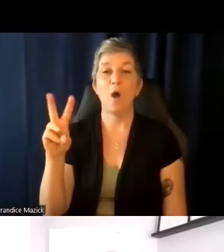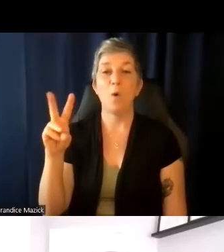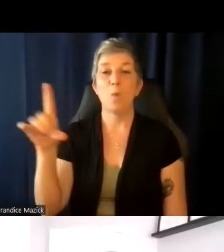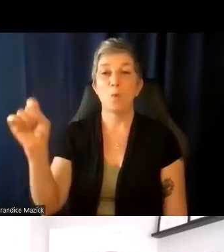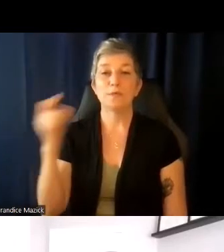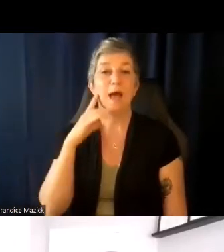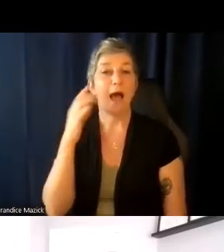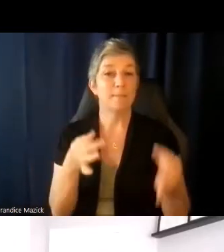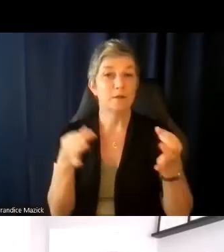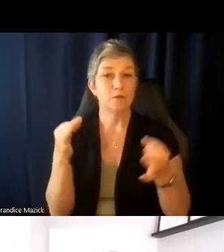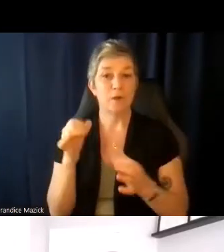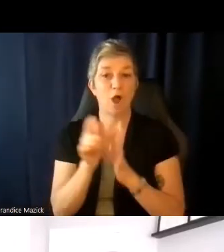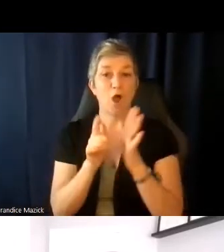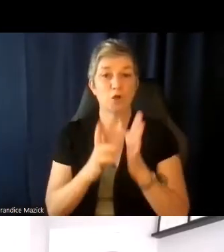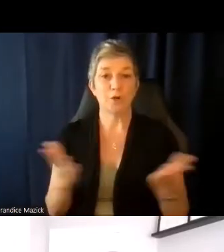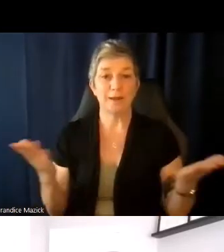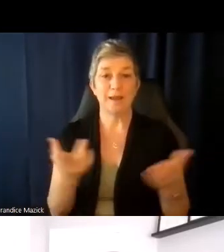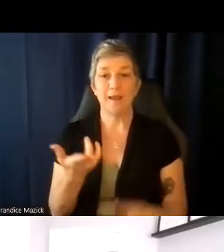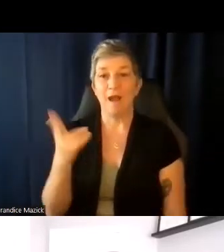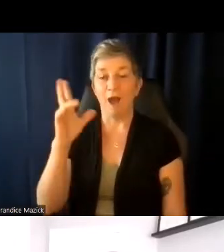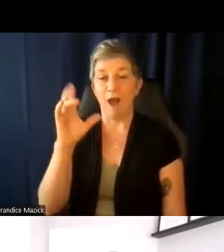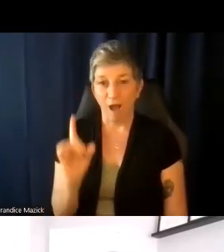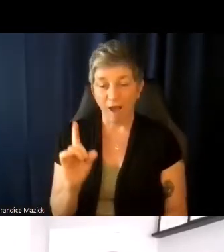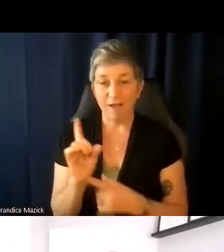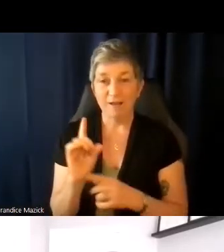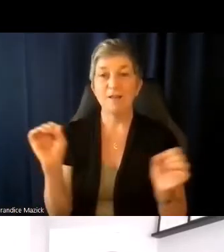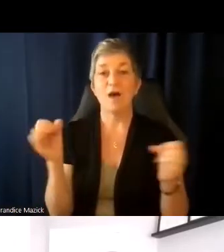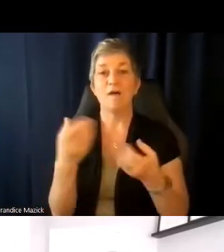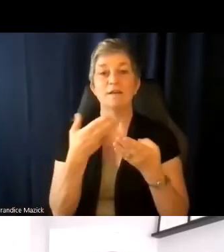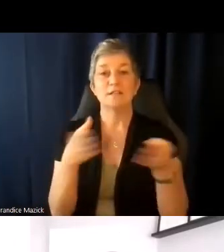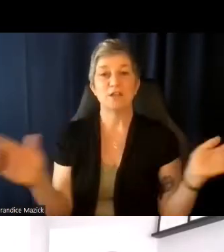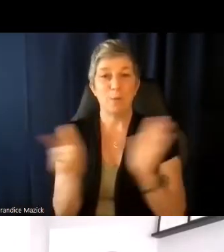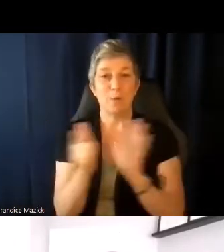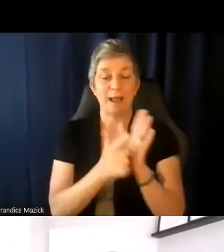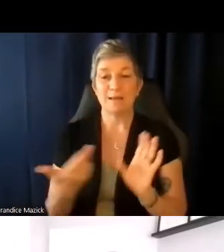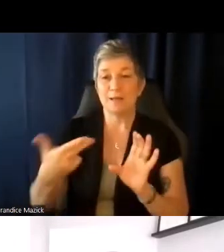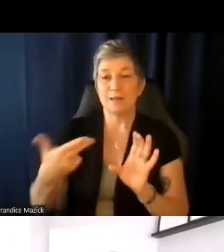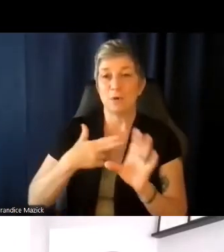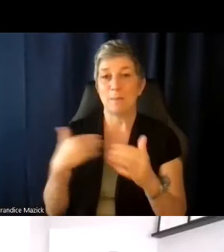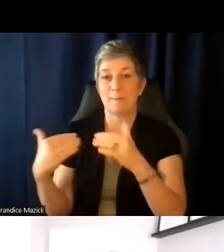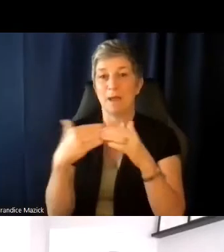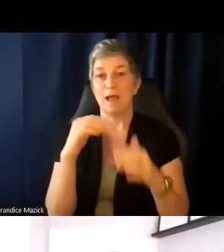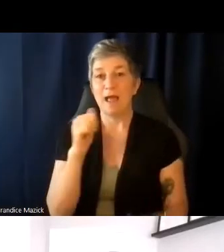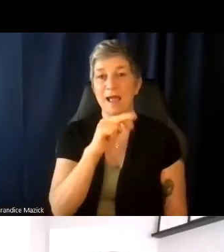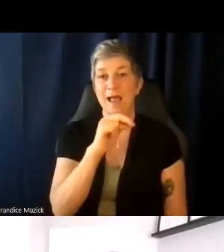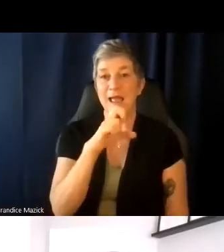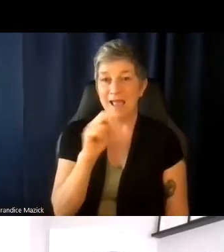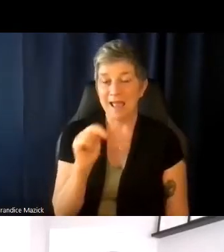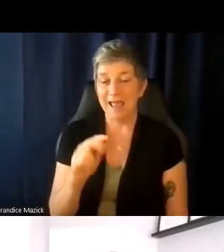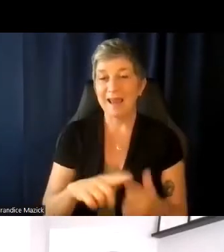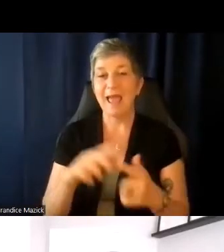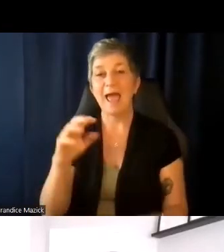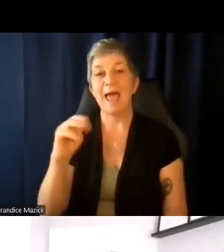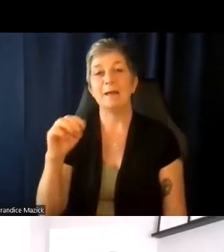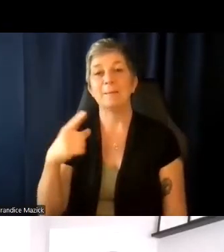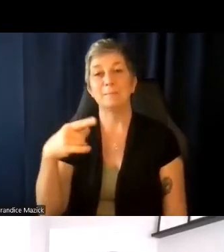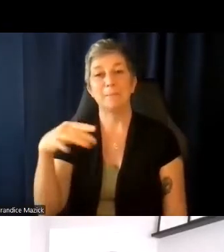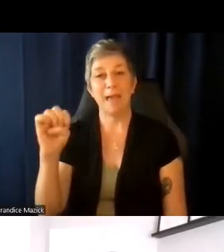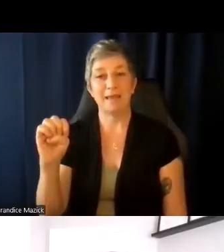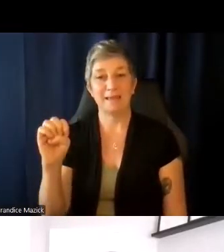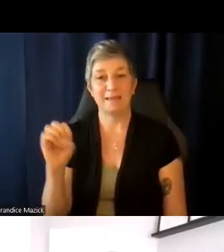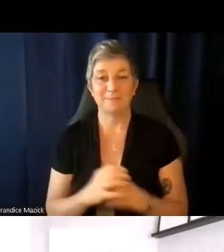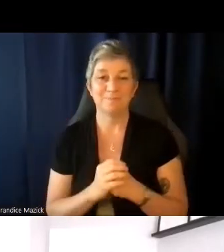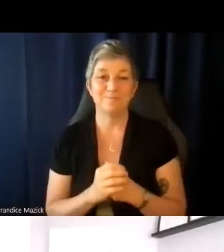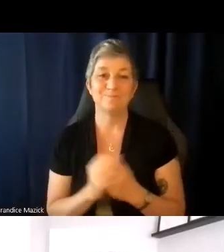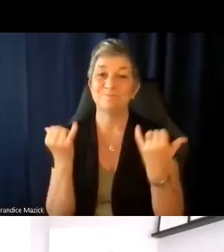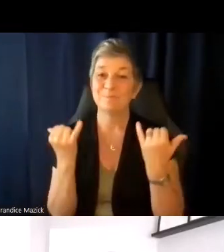here at HUD in the Office of General Counsel, and I'm joined by my colleagues Anna Bruton and Maggie Donahue. And today we